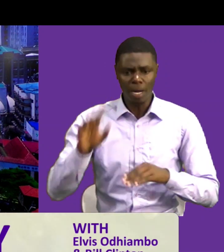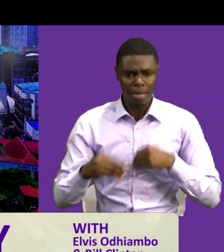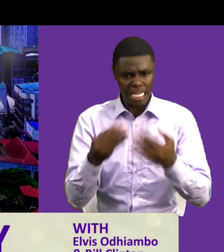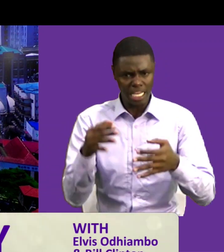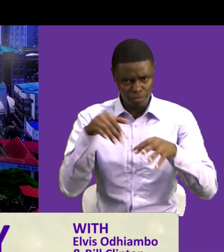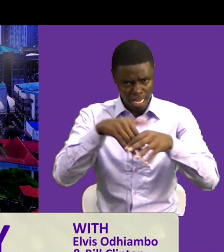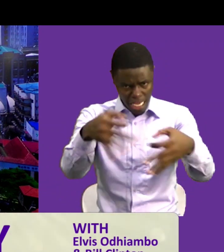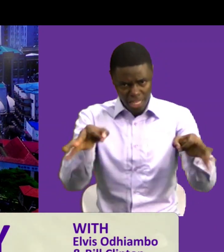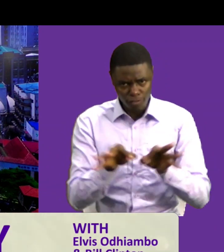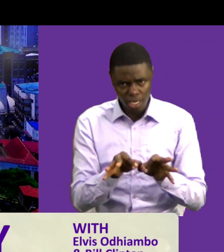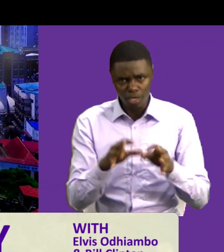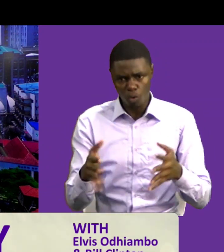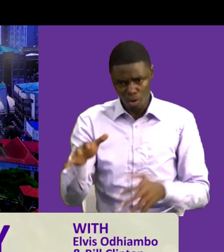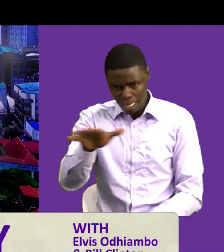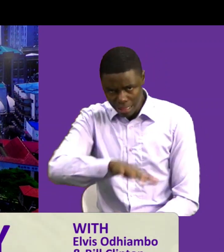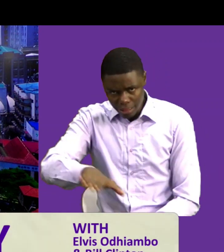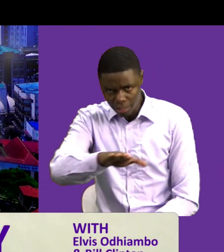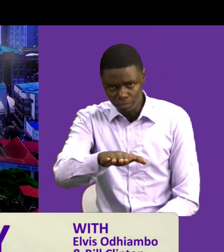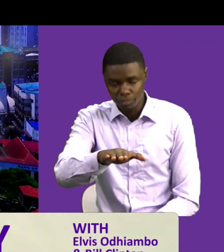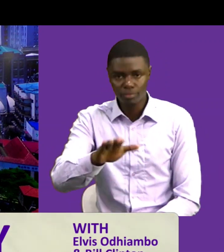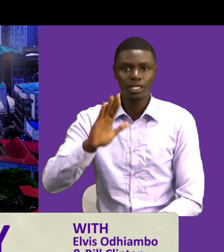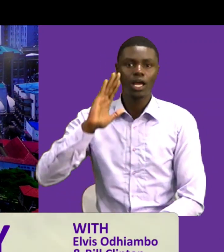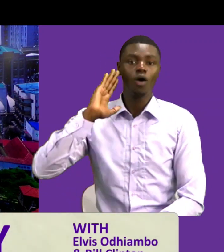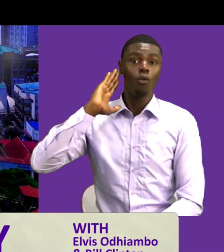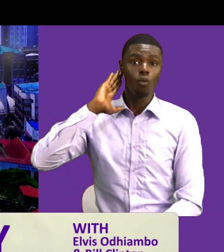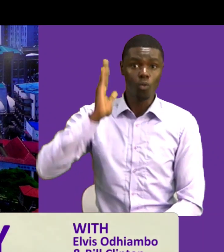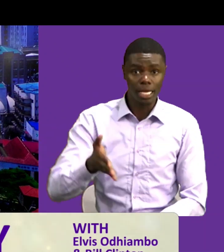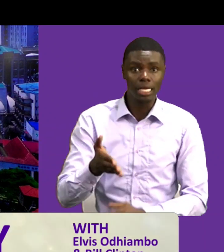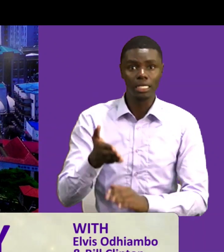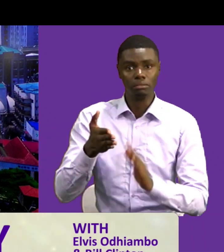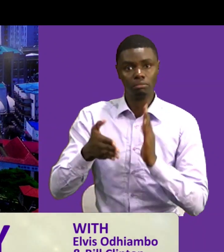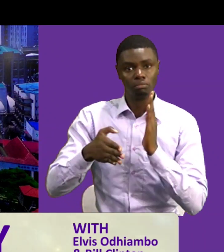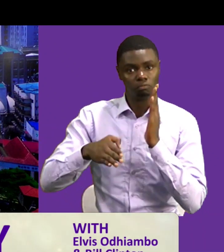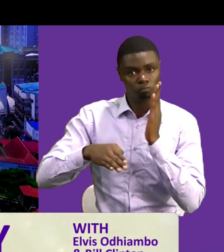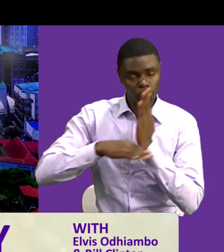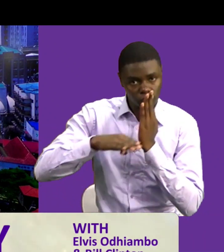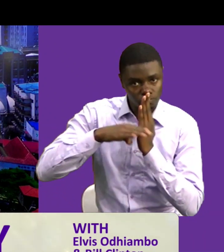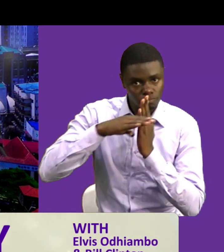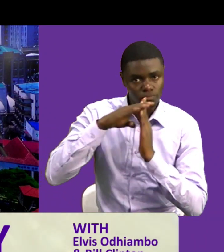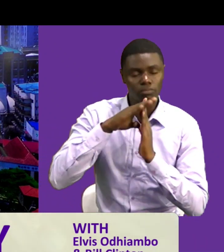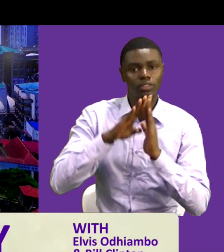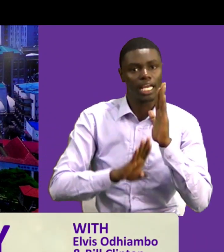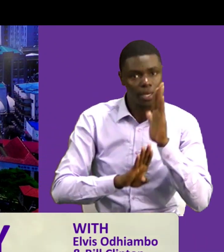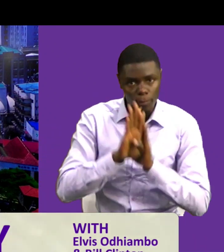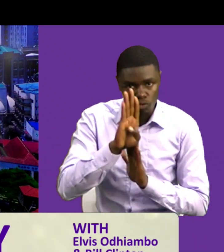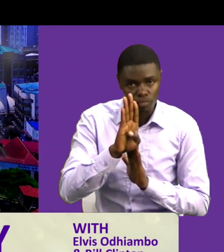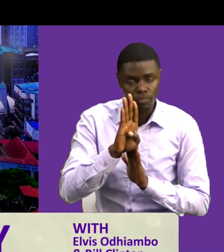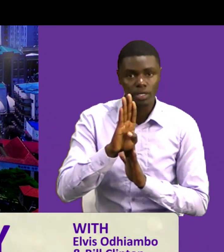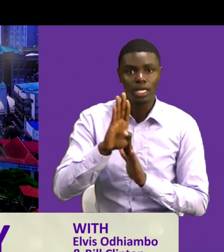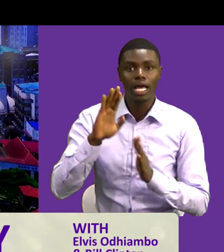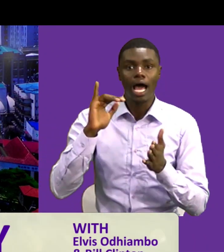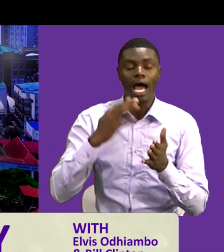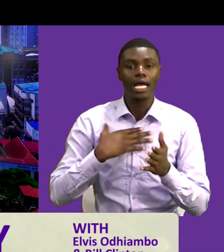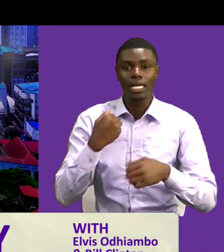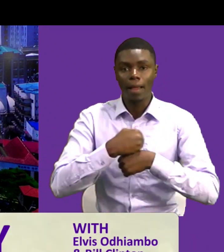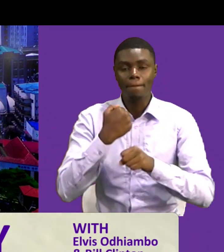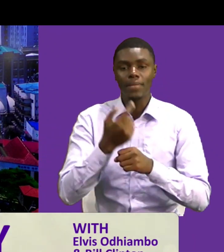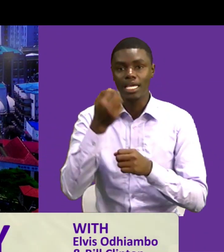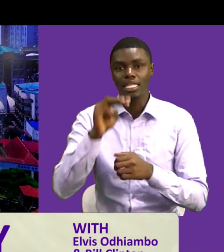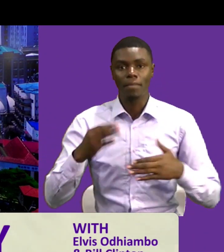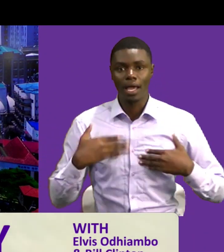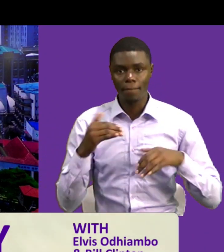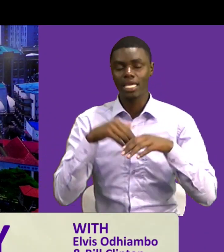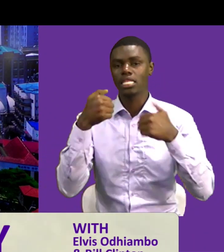the field or on the ground, they will at least come up with something that will make them happy in the